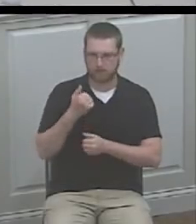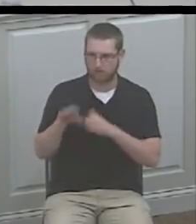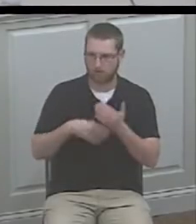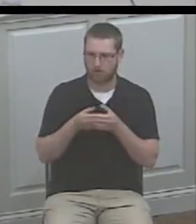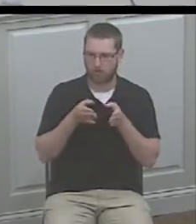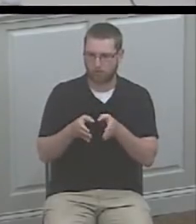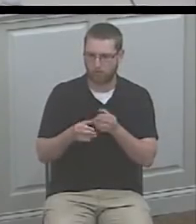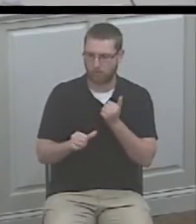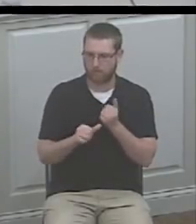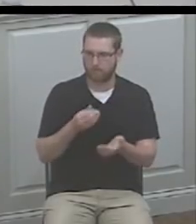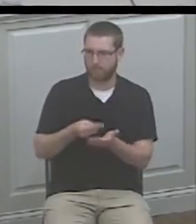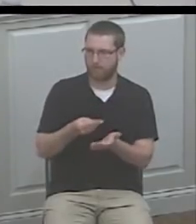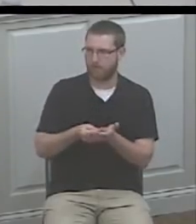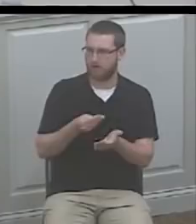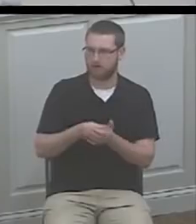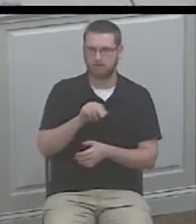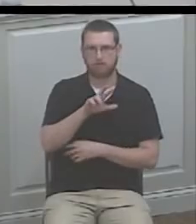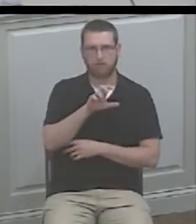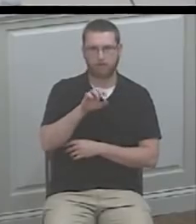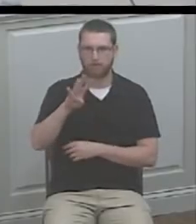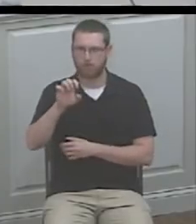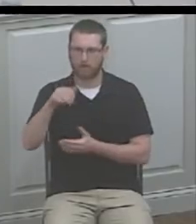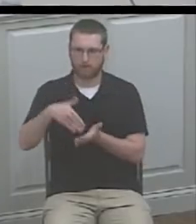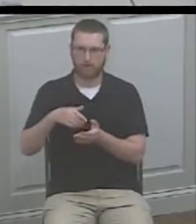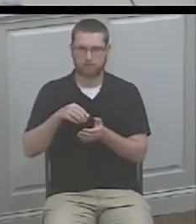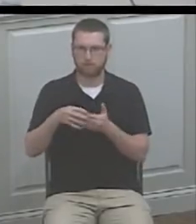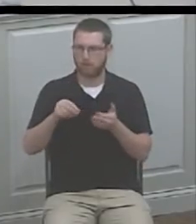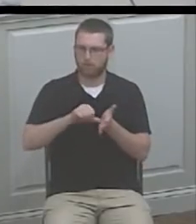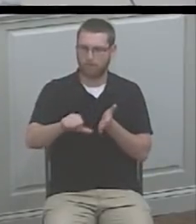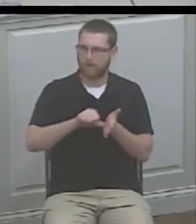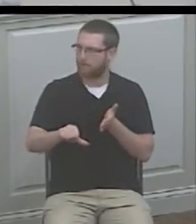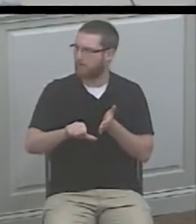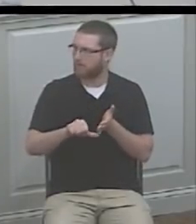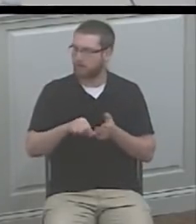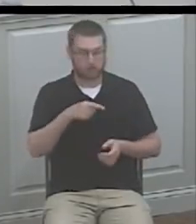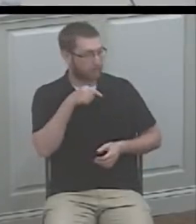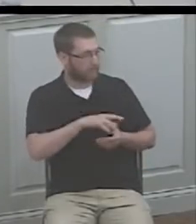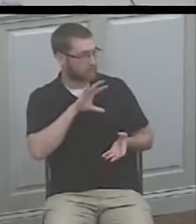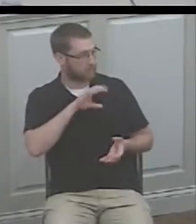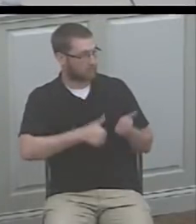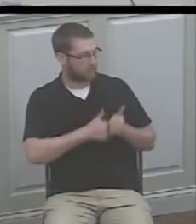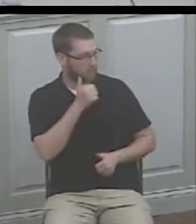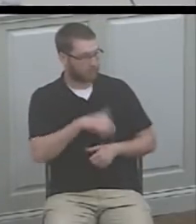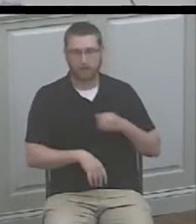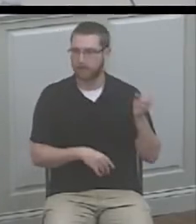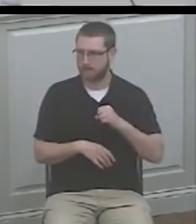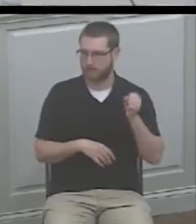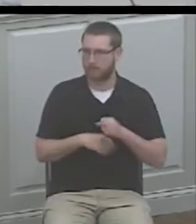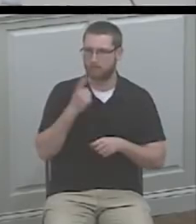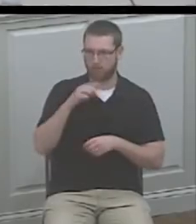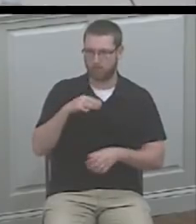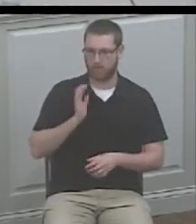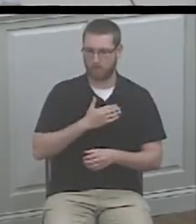somewhere between $300,000 and $400,000 in paving. So this is the majority of that? This is more than that in the year we're